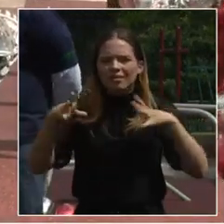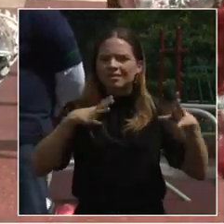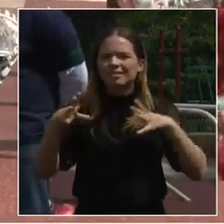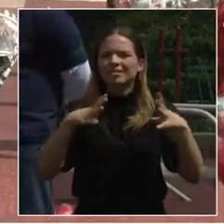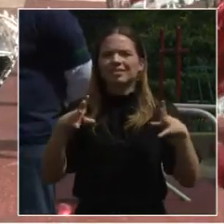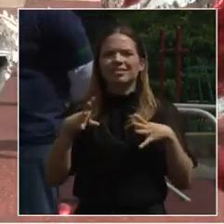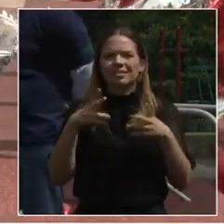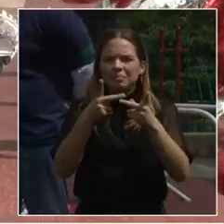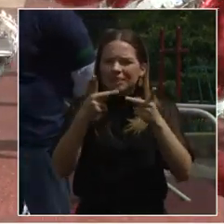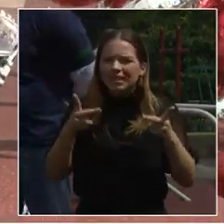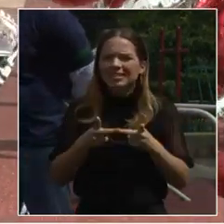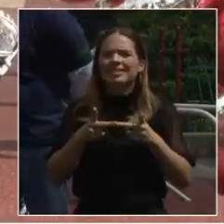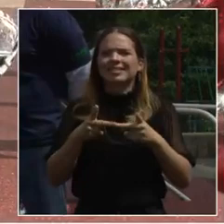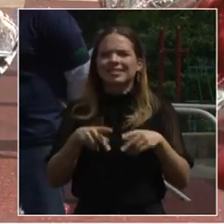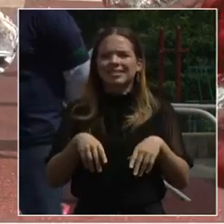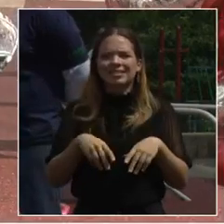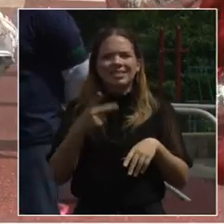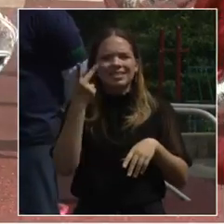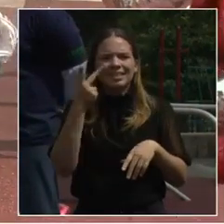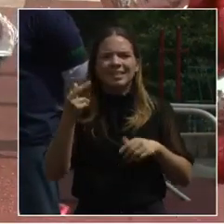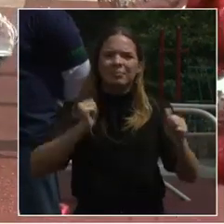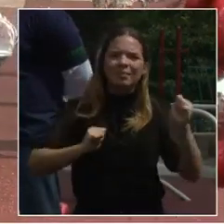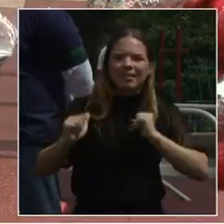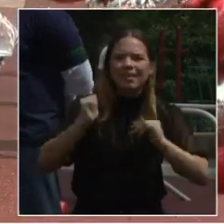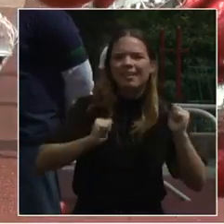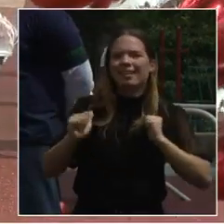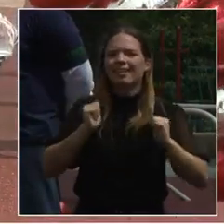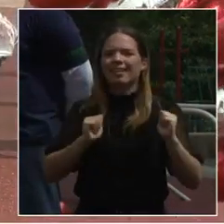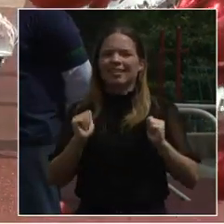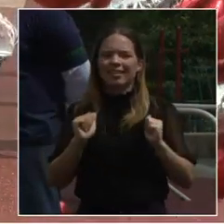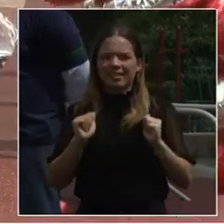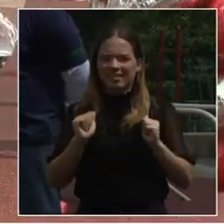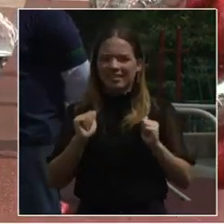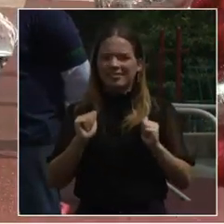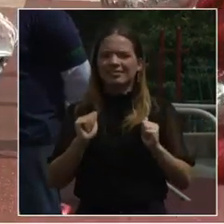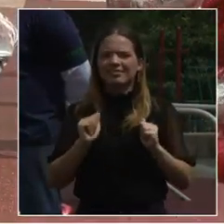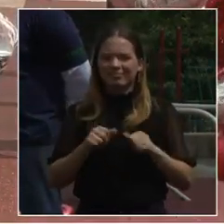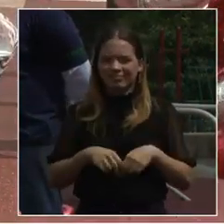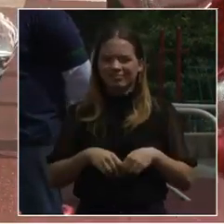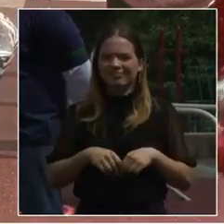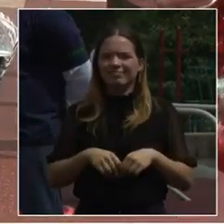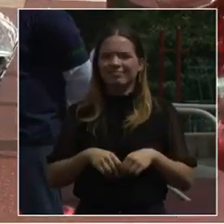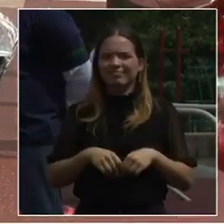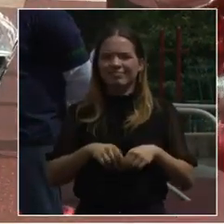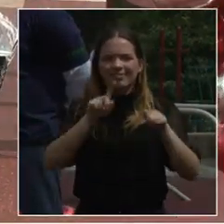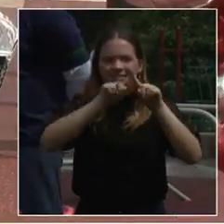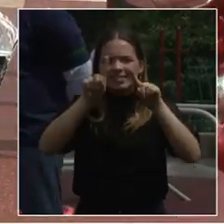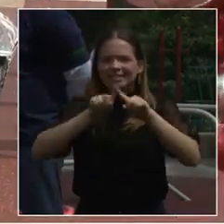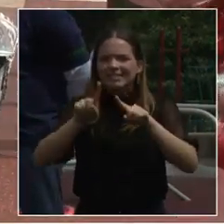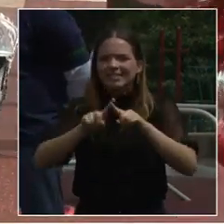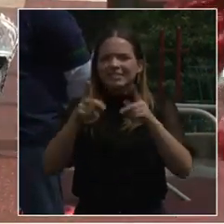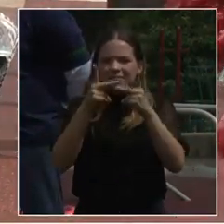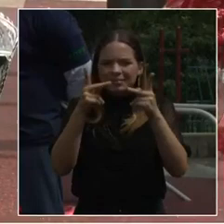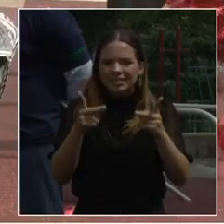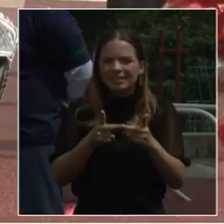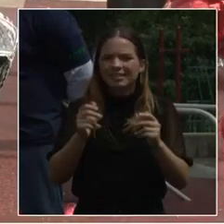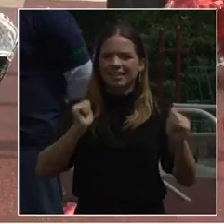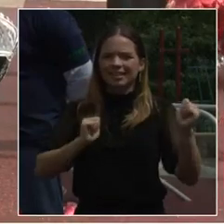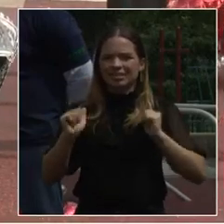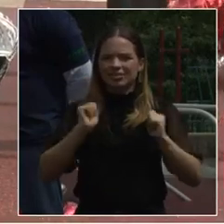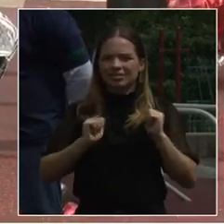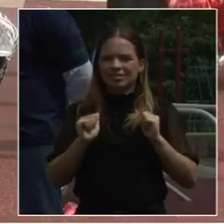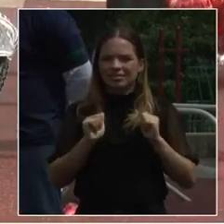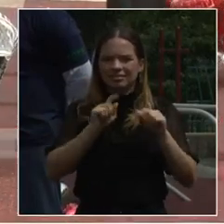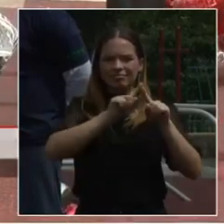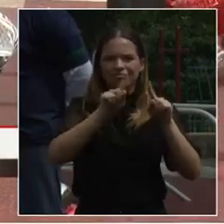like to see plays like the Kennedy Center, the Public Playhouse, the Arena Stage. And